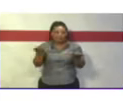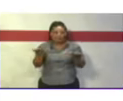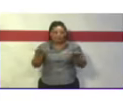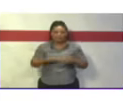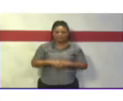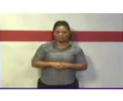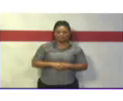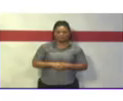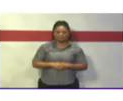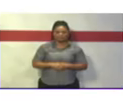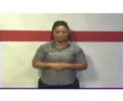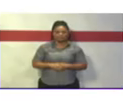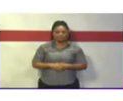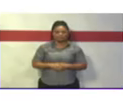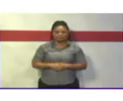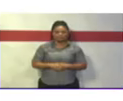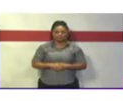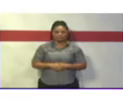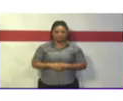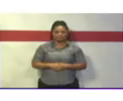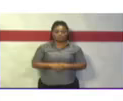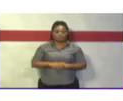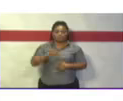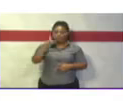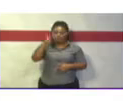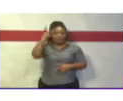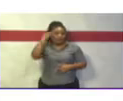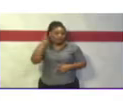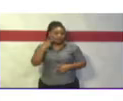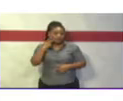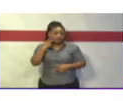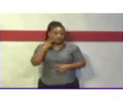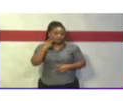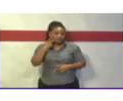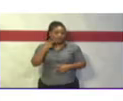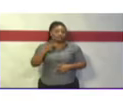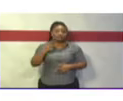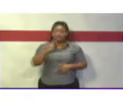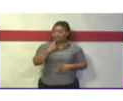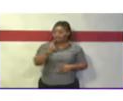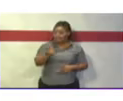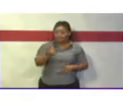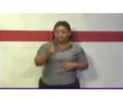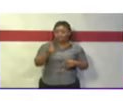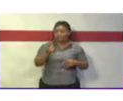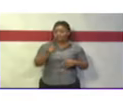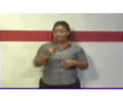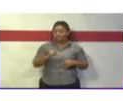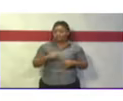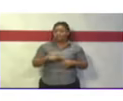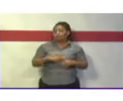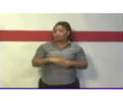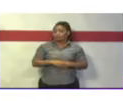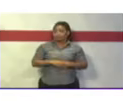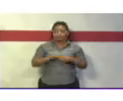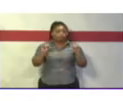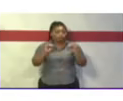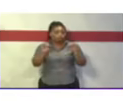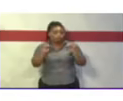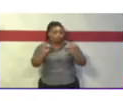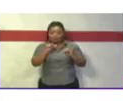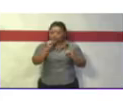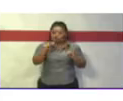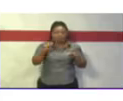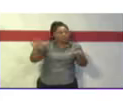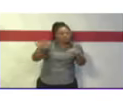that the parent or the relative of that kid spoke to was that the fact that there is not enough information on the